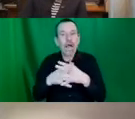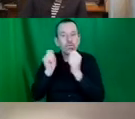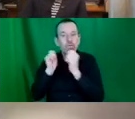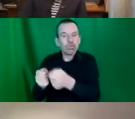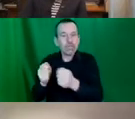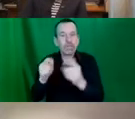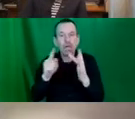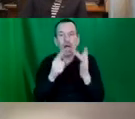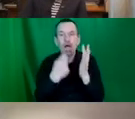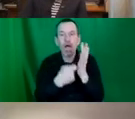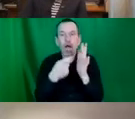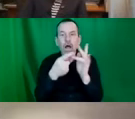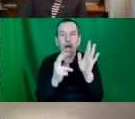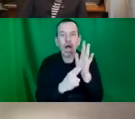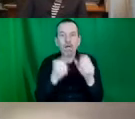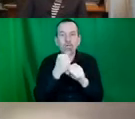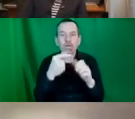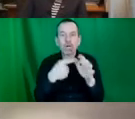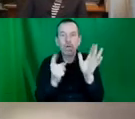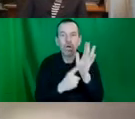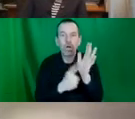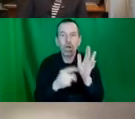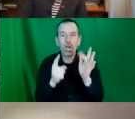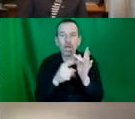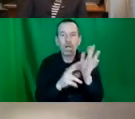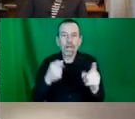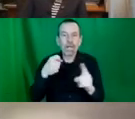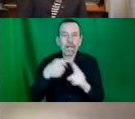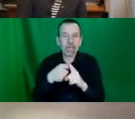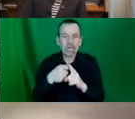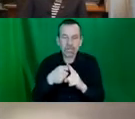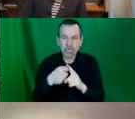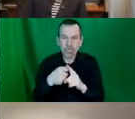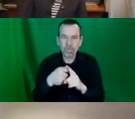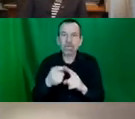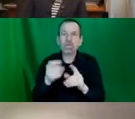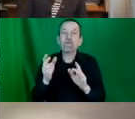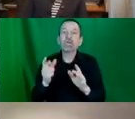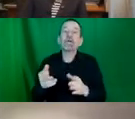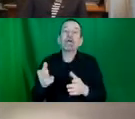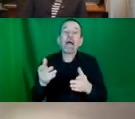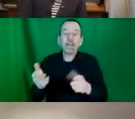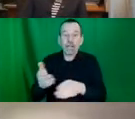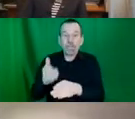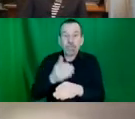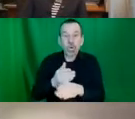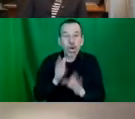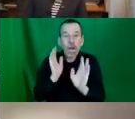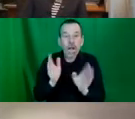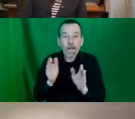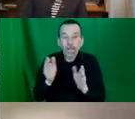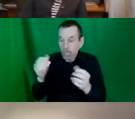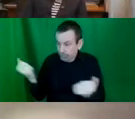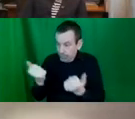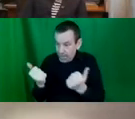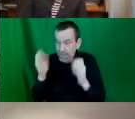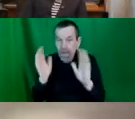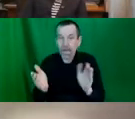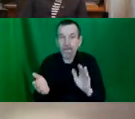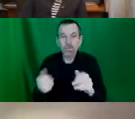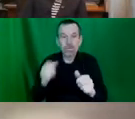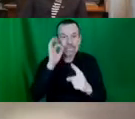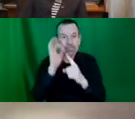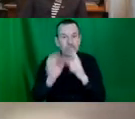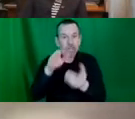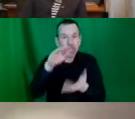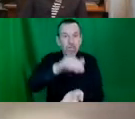and remounted using a more sympathetic and accessible method before being stored together in a custom-made phase box. Unfortunately, this treatment